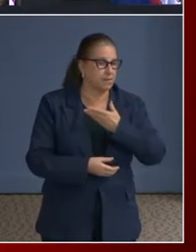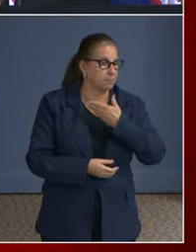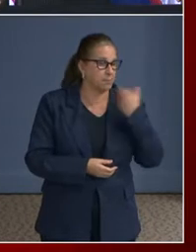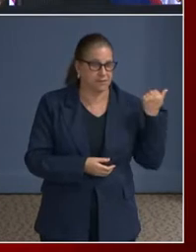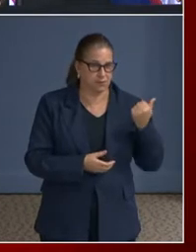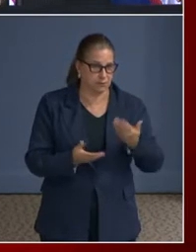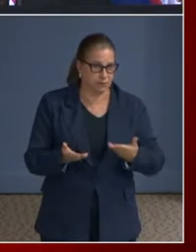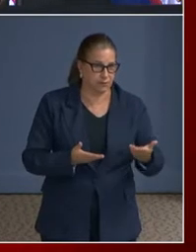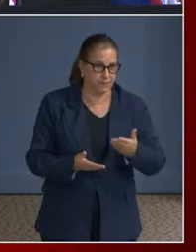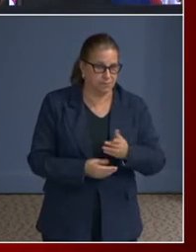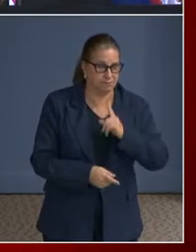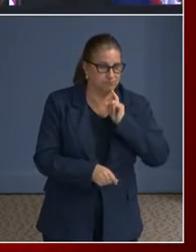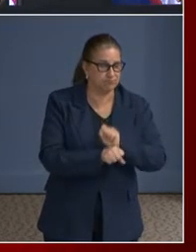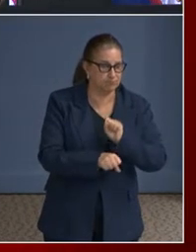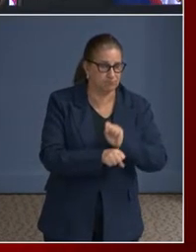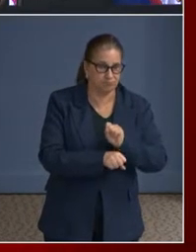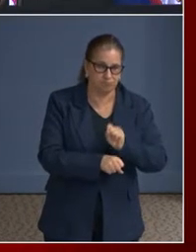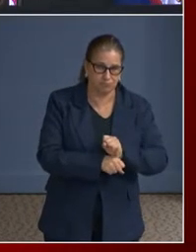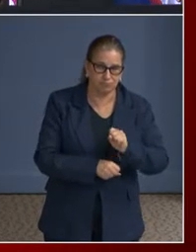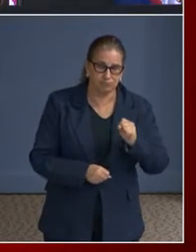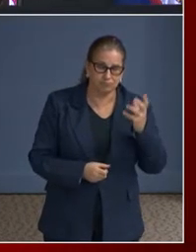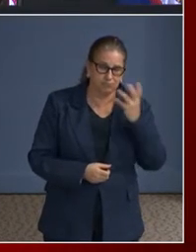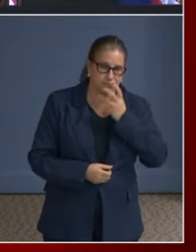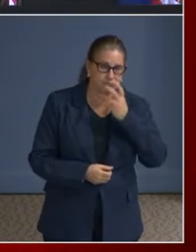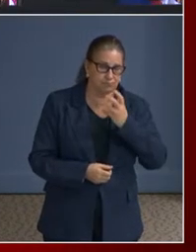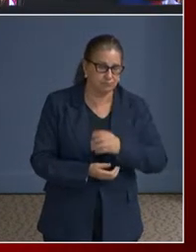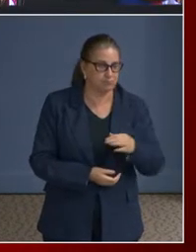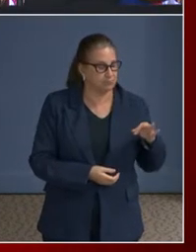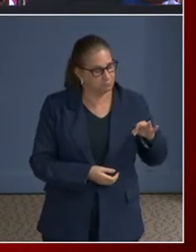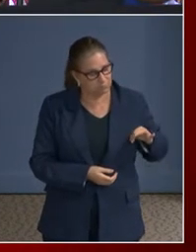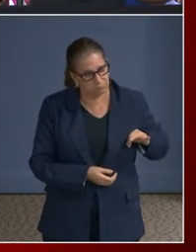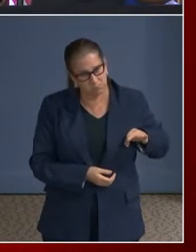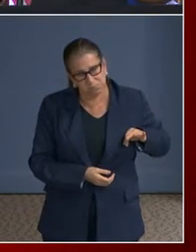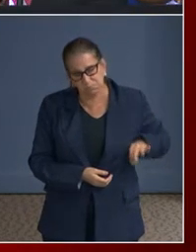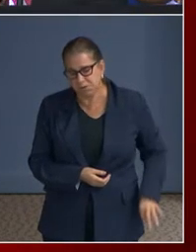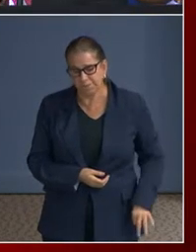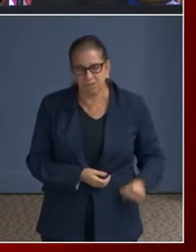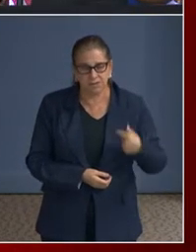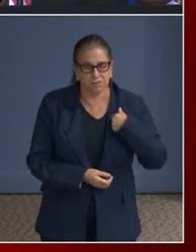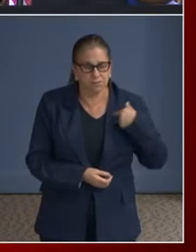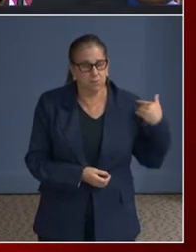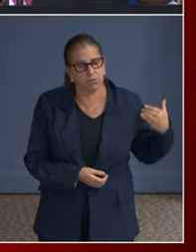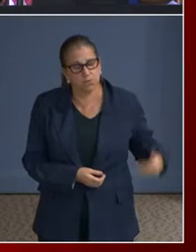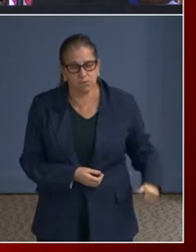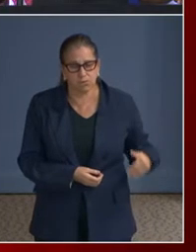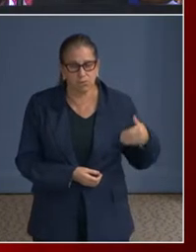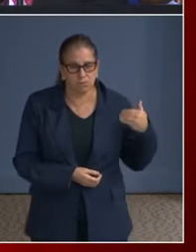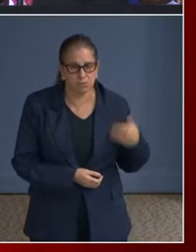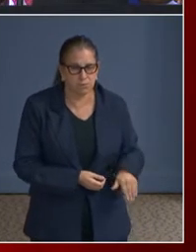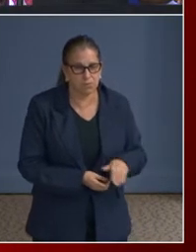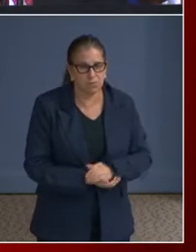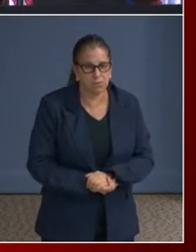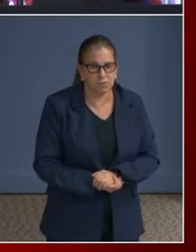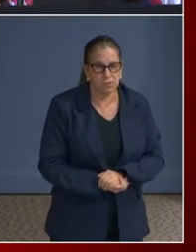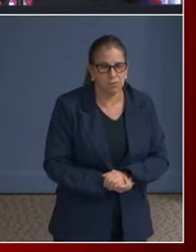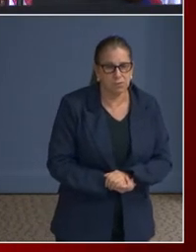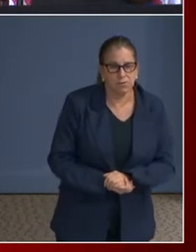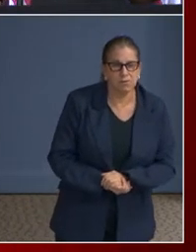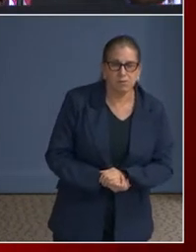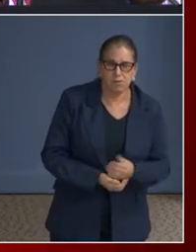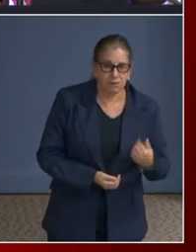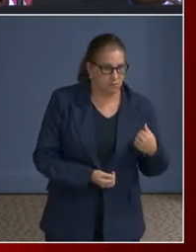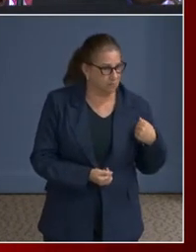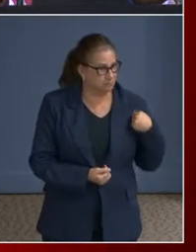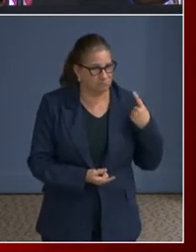up and will be able to gain what they can and what they are expected to gain from this summit. And I know Faith, who will